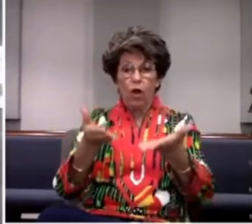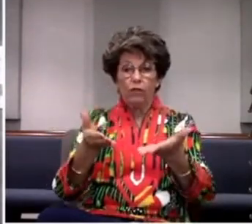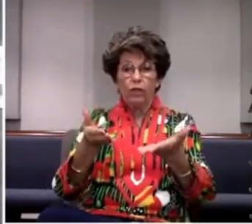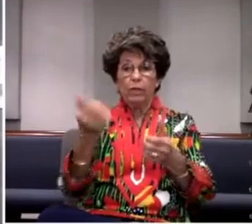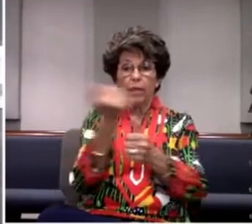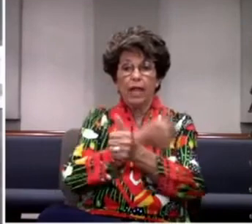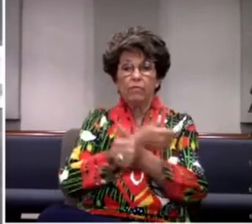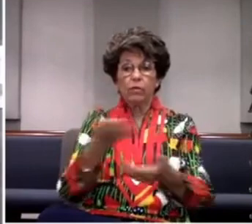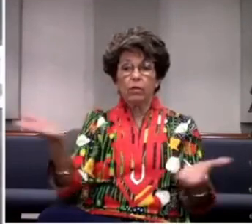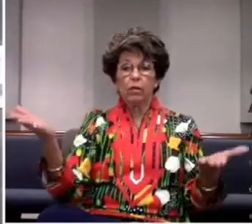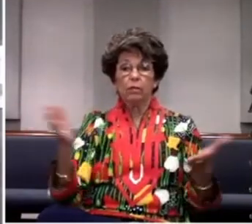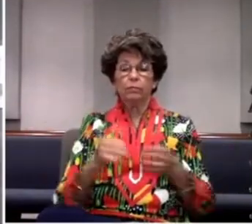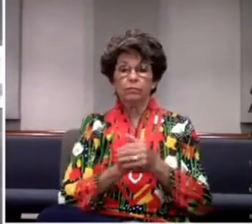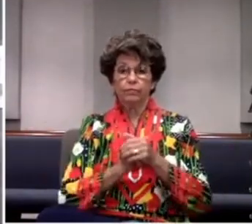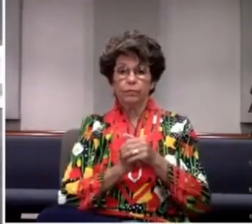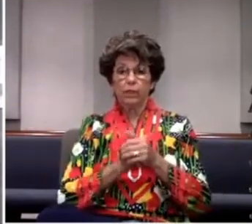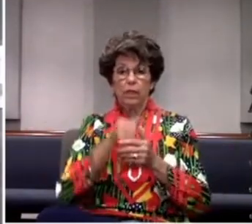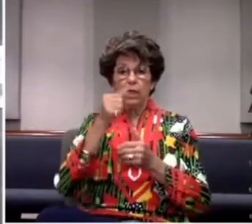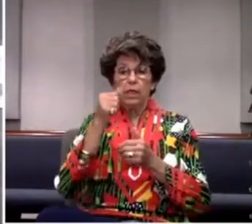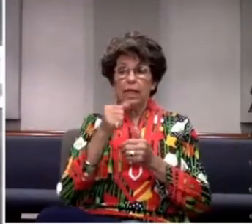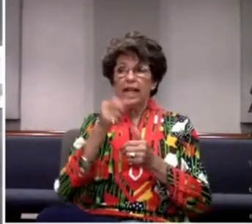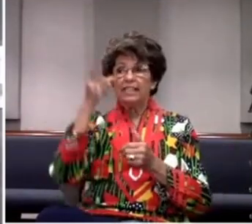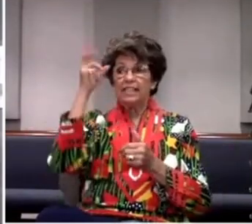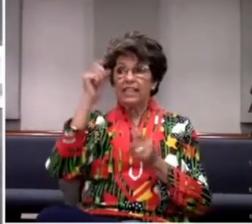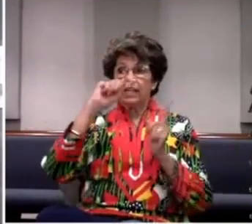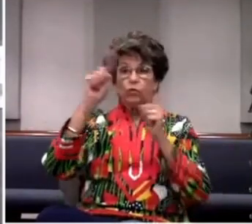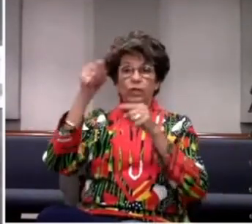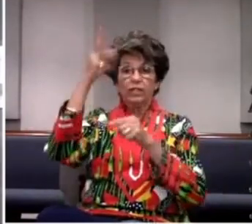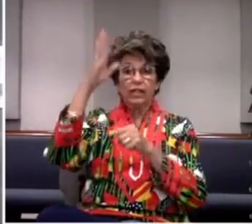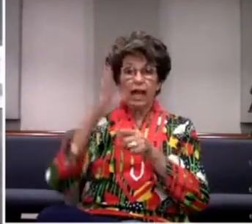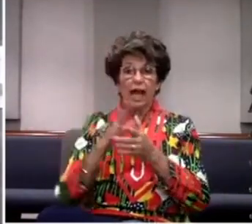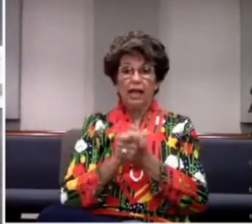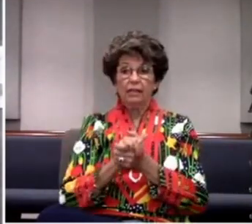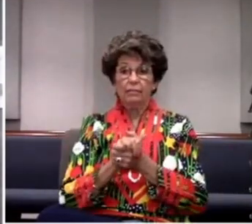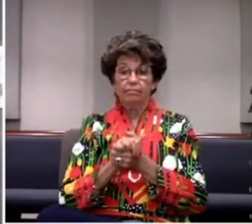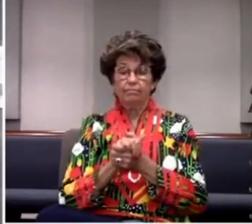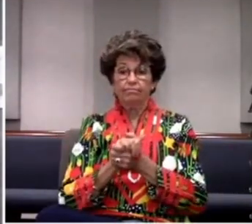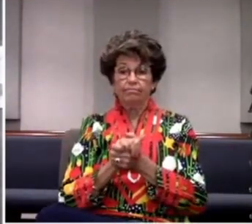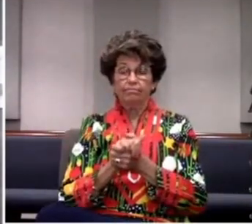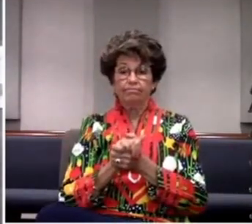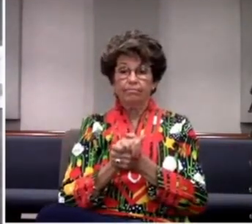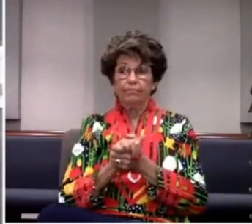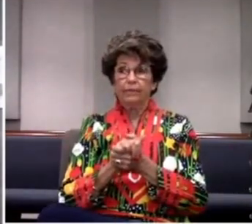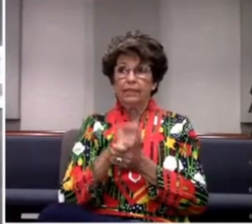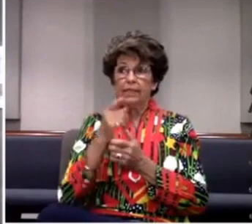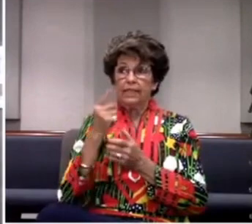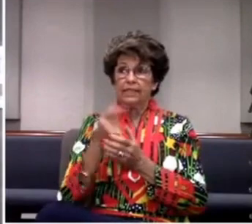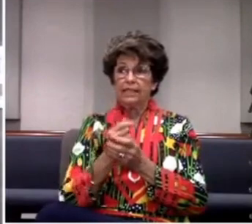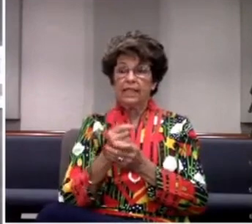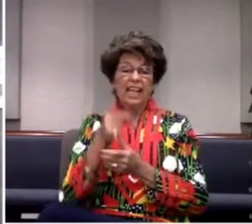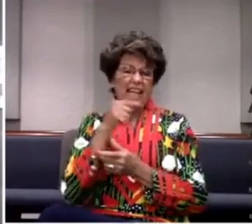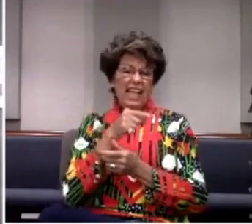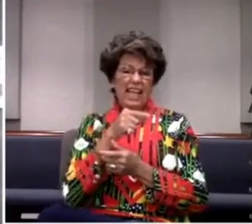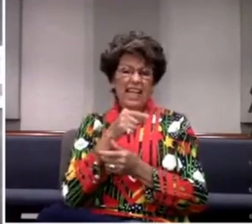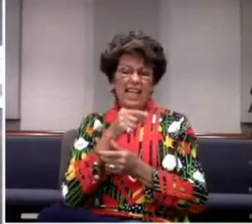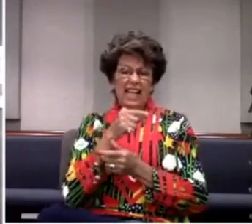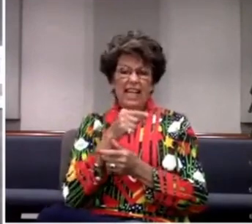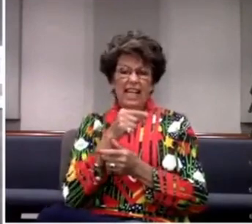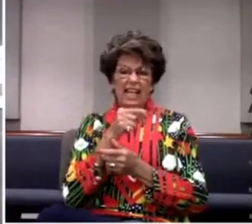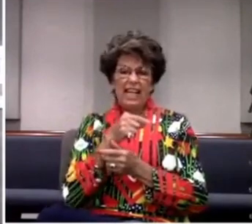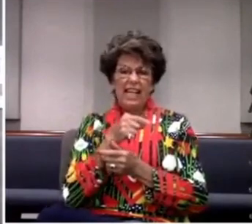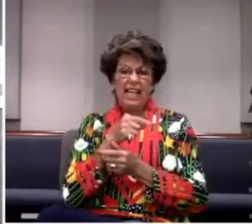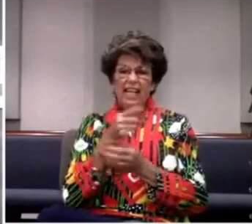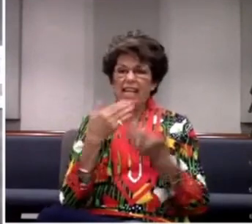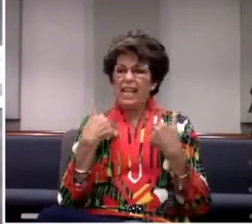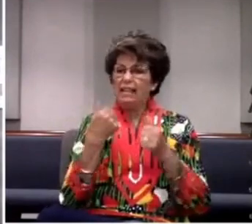and living God. What choice have you made? Don't sit there and listen to the God of